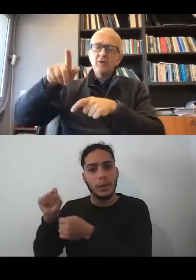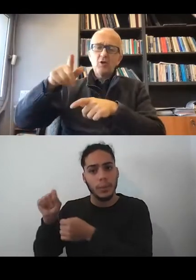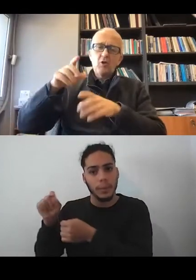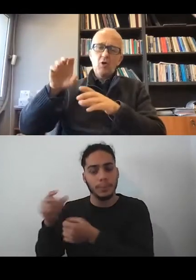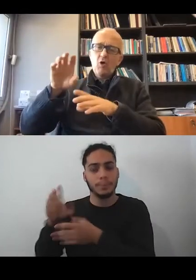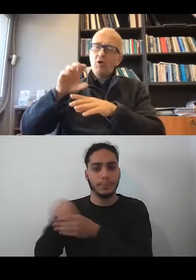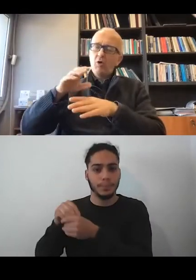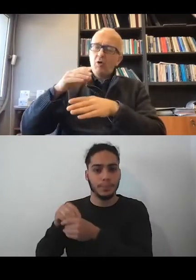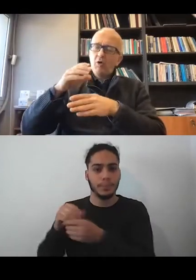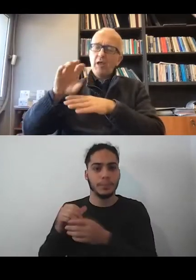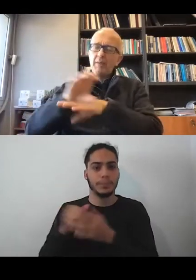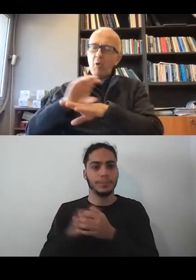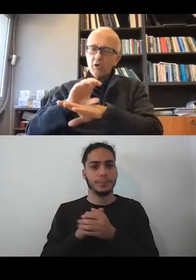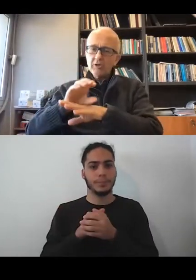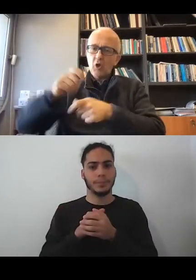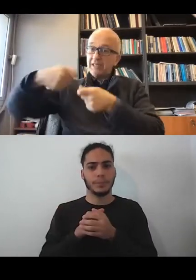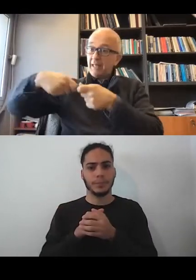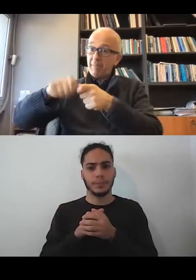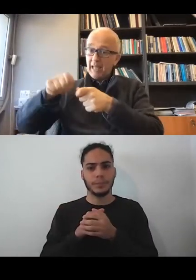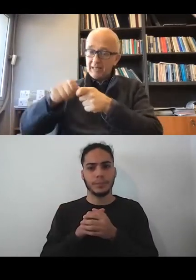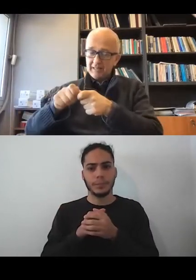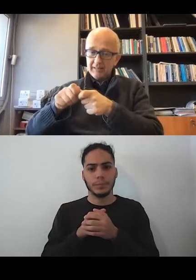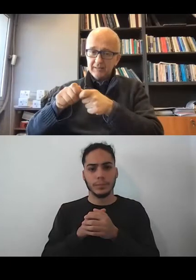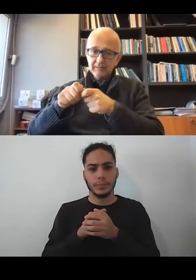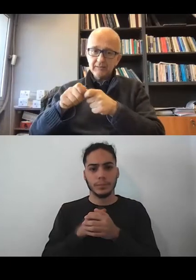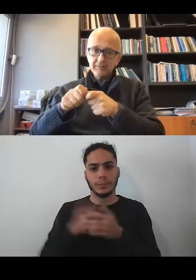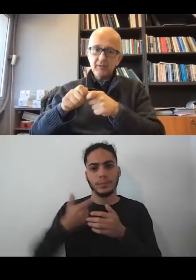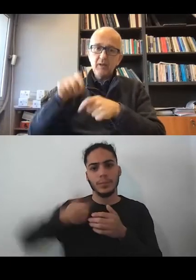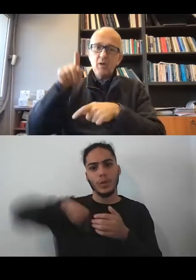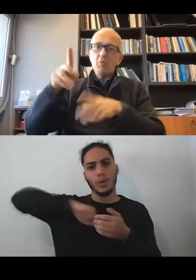We focus on hand and body tracking.